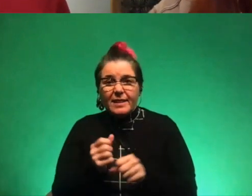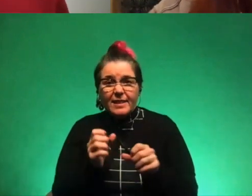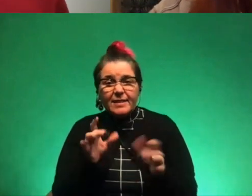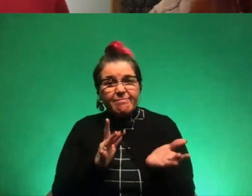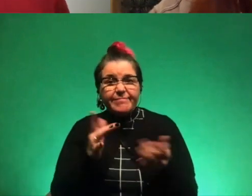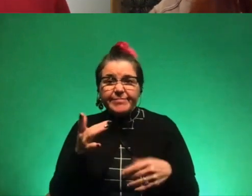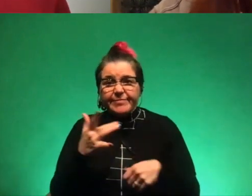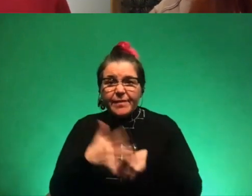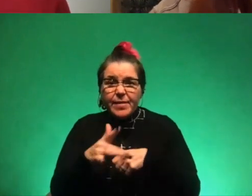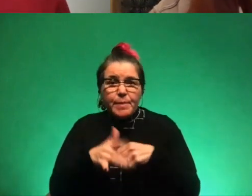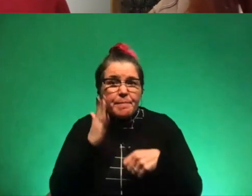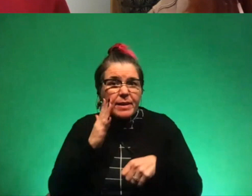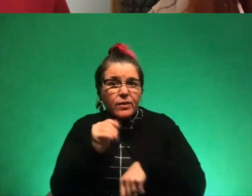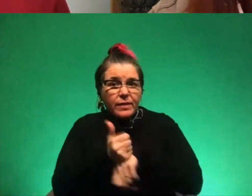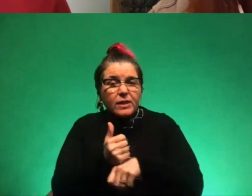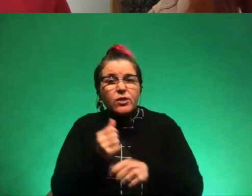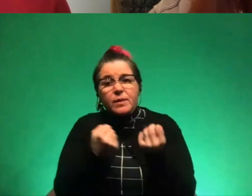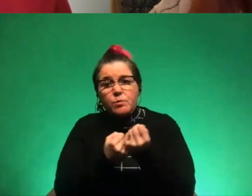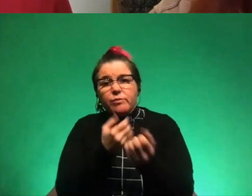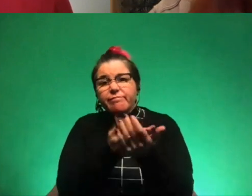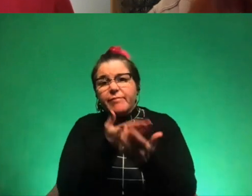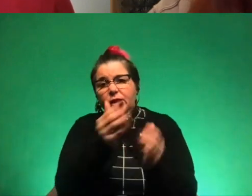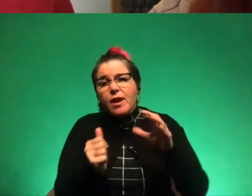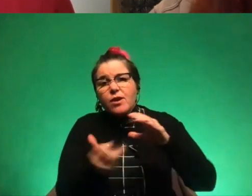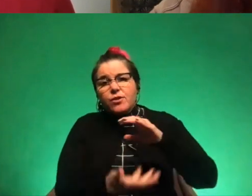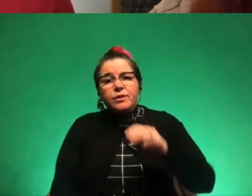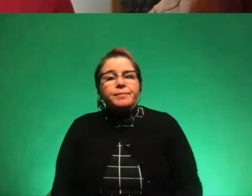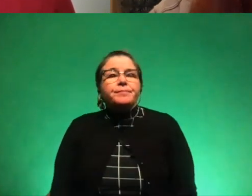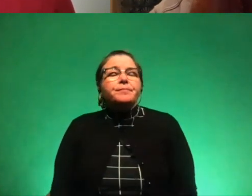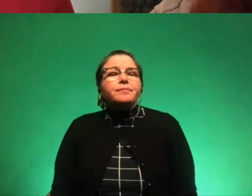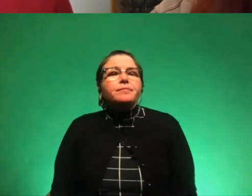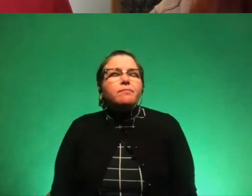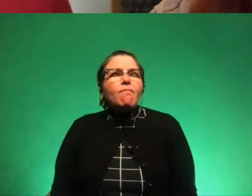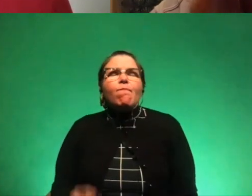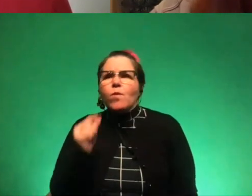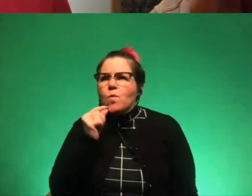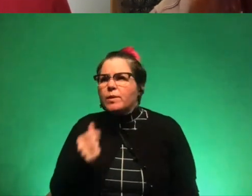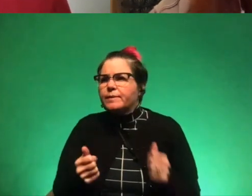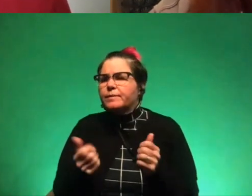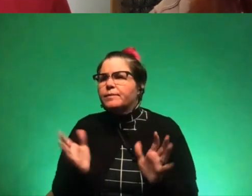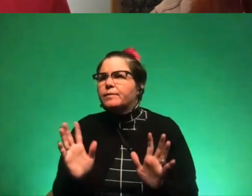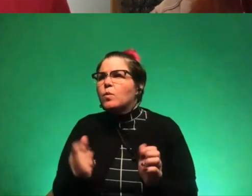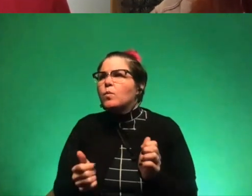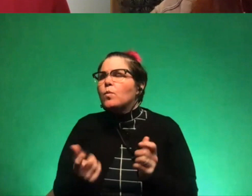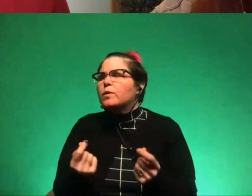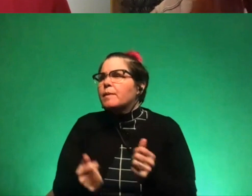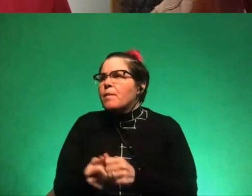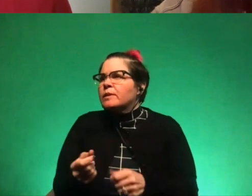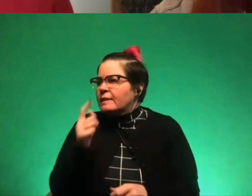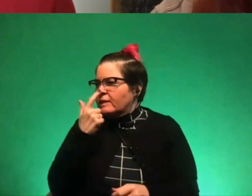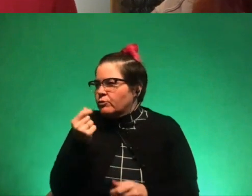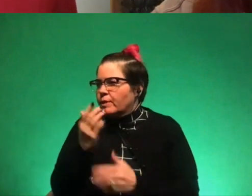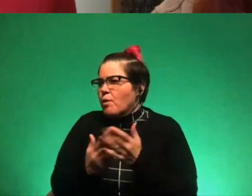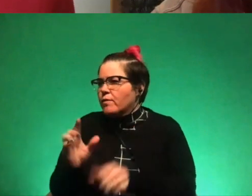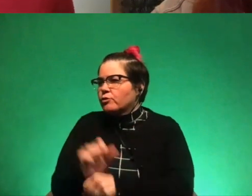the support to get to Antarctica. Cool. What's the most important or interesting part of your job, in your